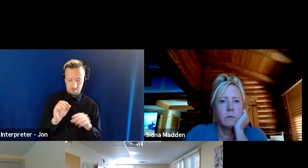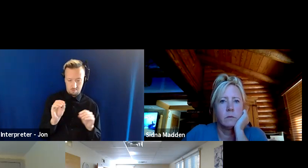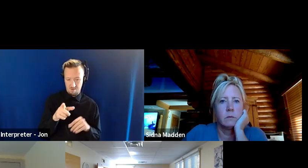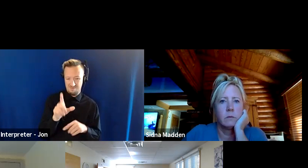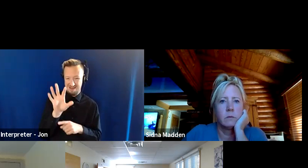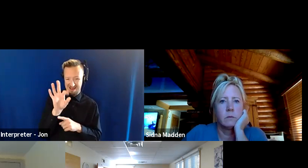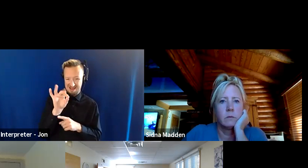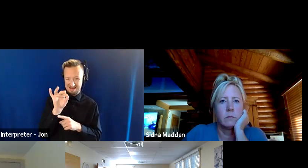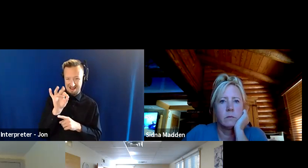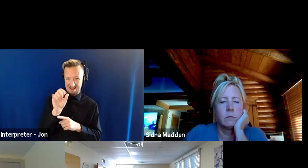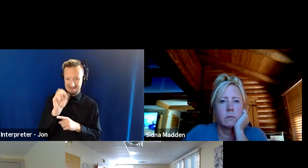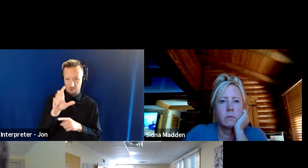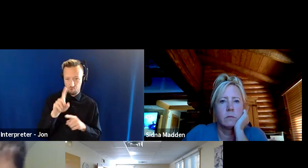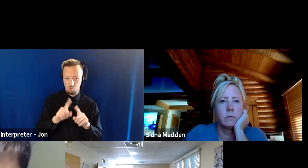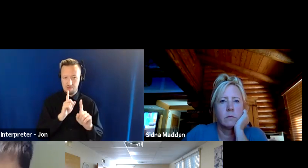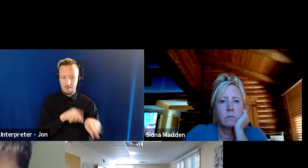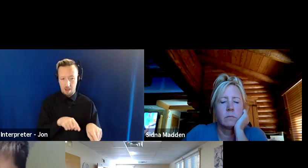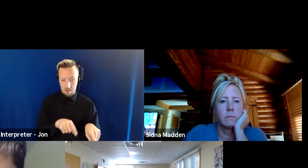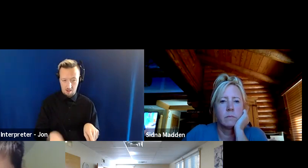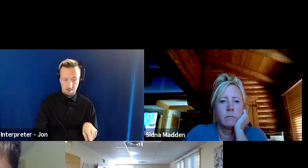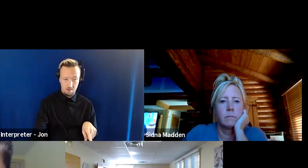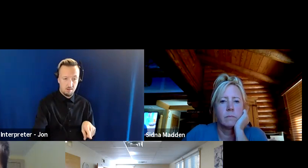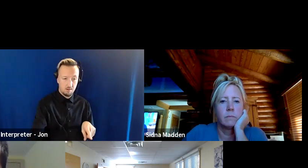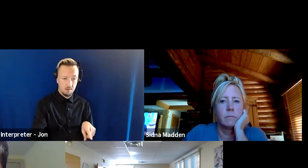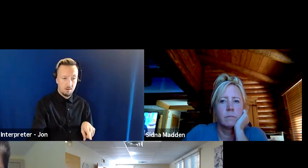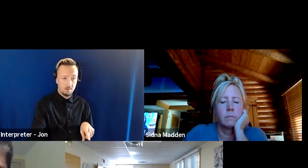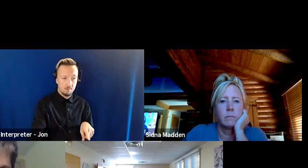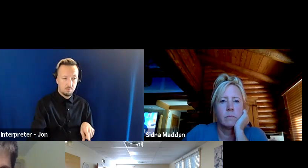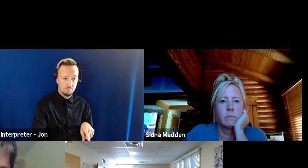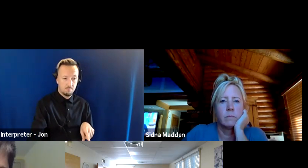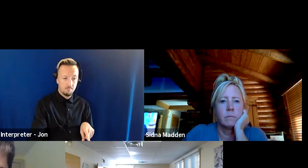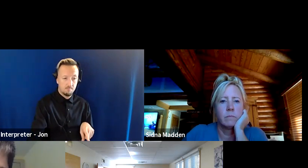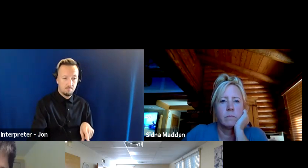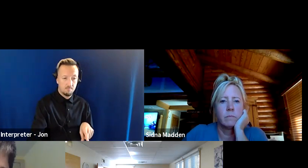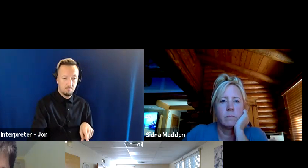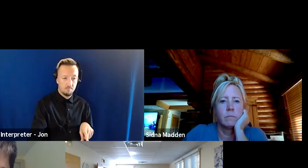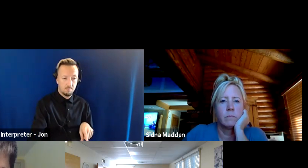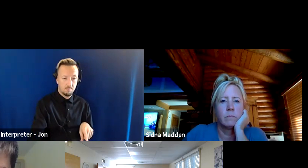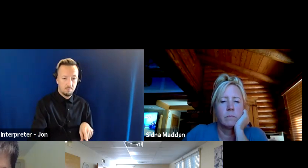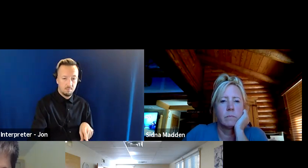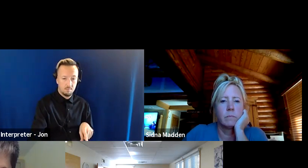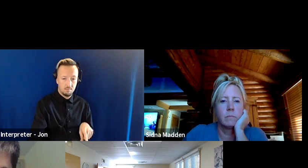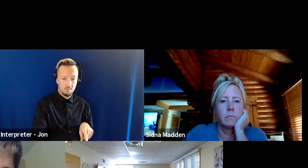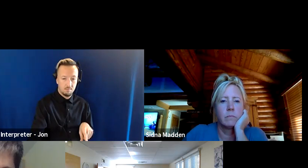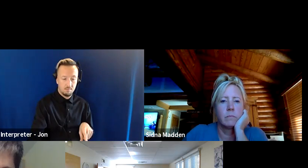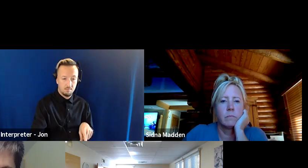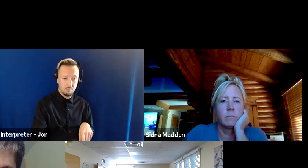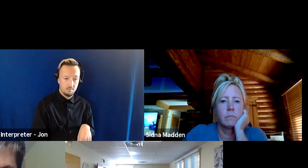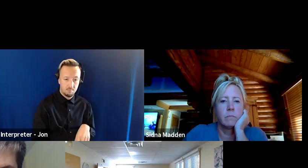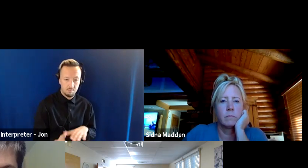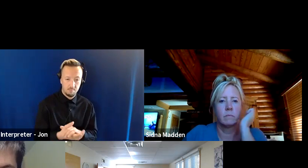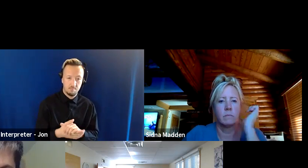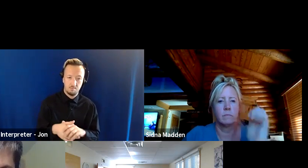your response to any question. What's that? Okay. The interpreter's interpreting him, and it's good